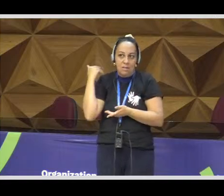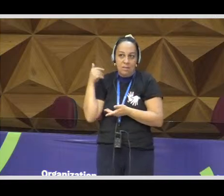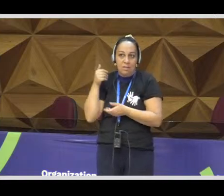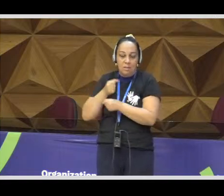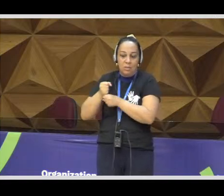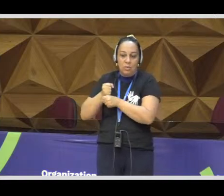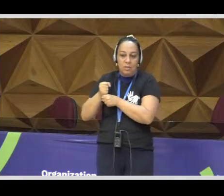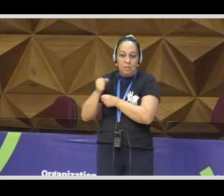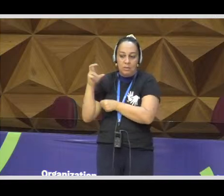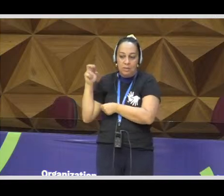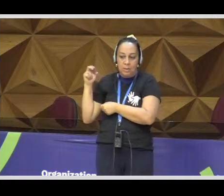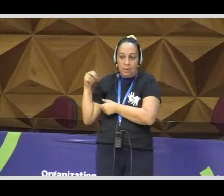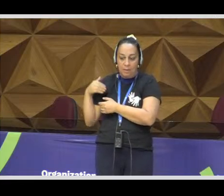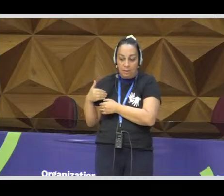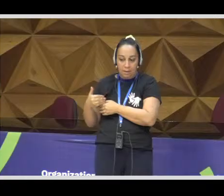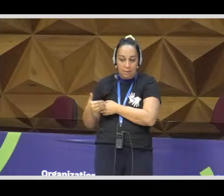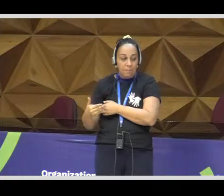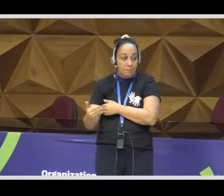traveling experience better.